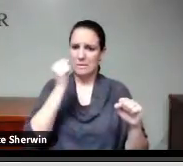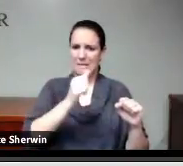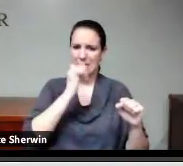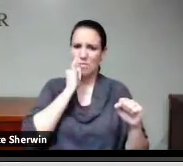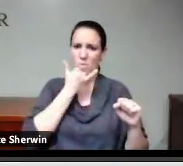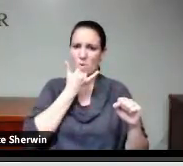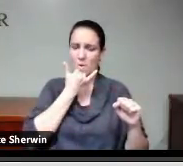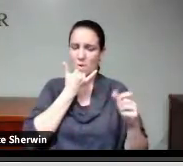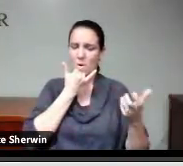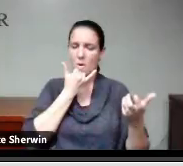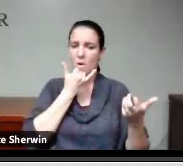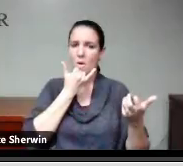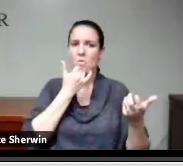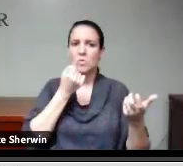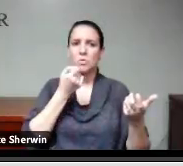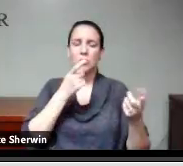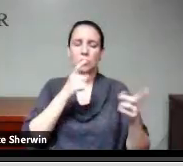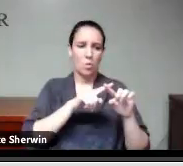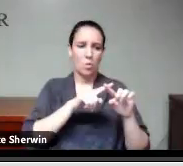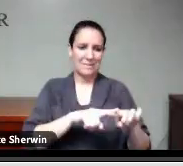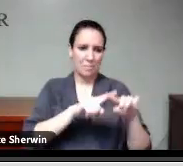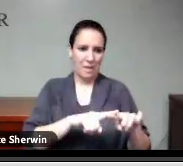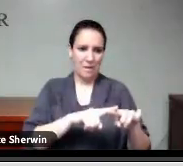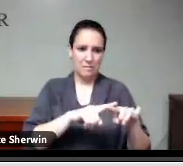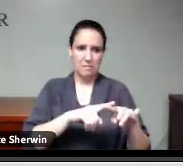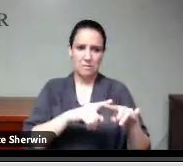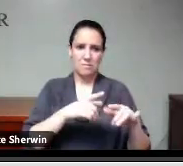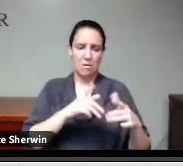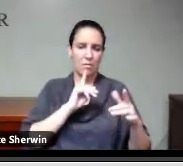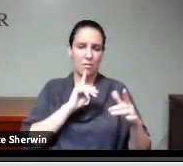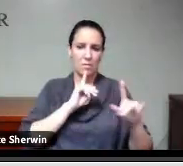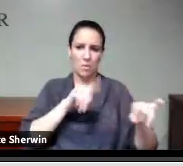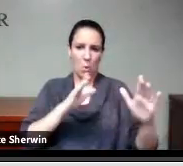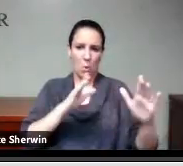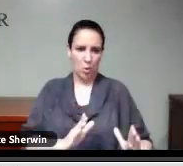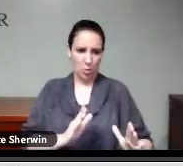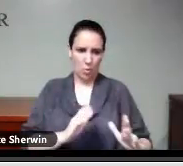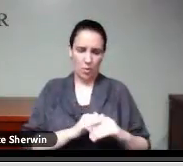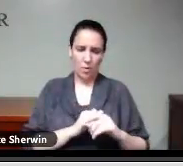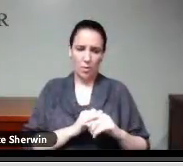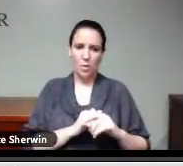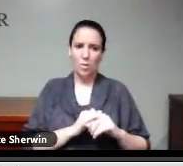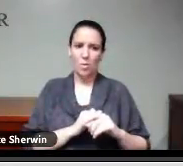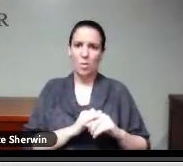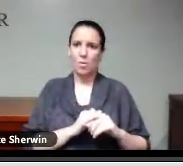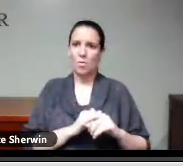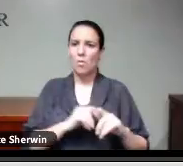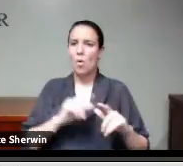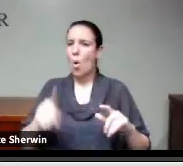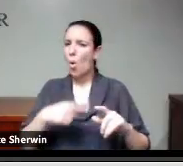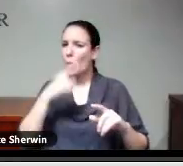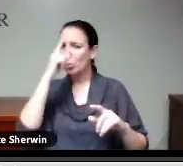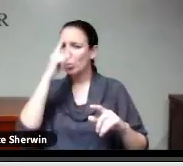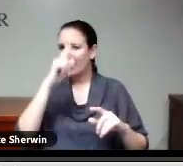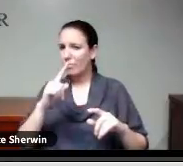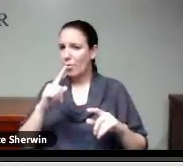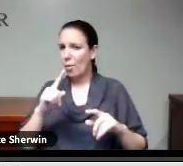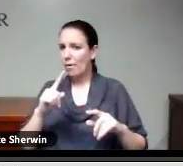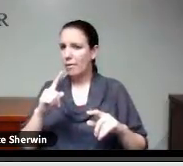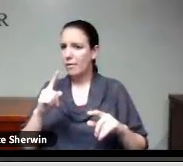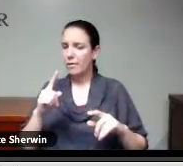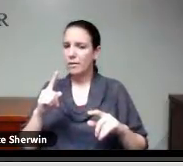dependent on selectors to use during the ordering. It's only used for firm orders, not used for approval plans, gifts,